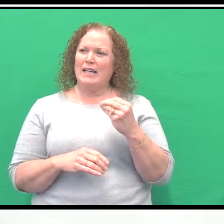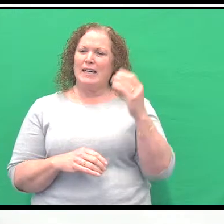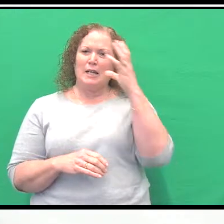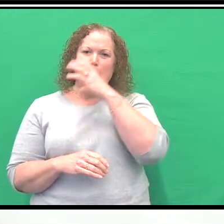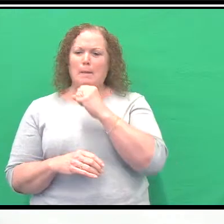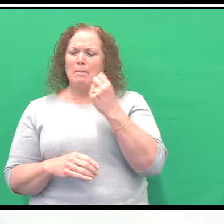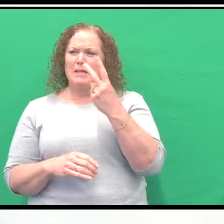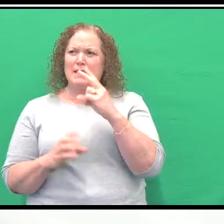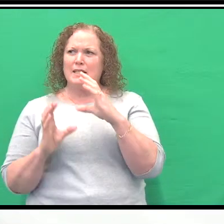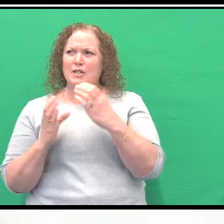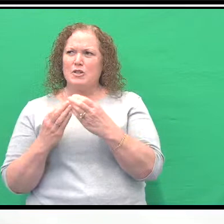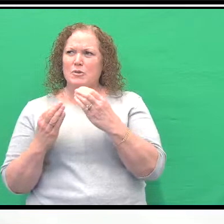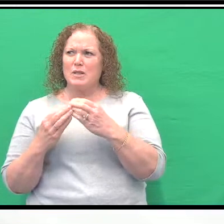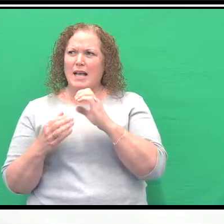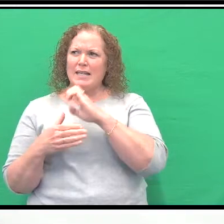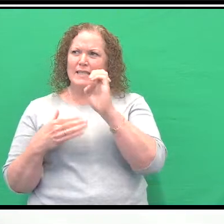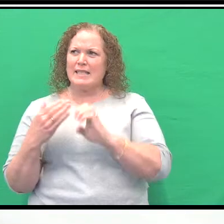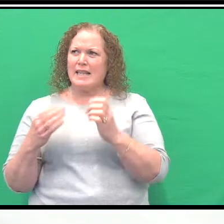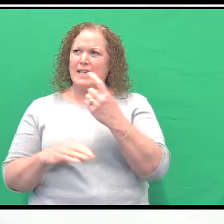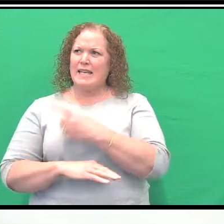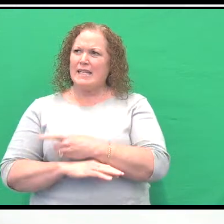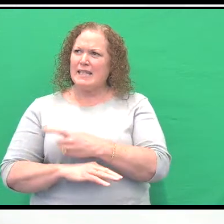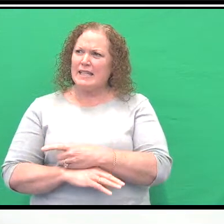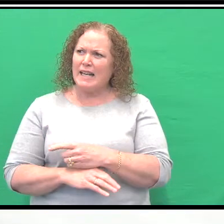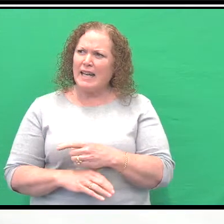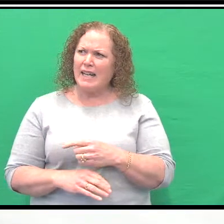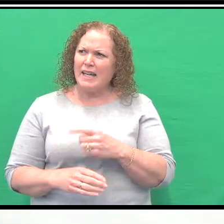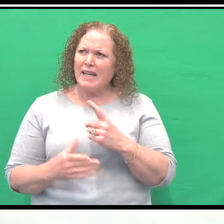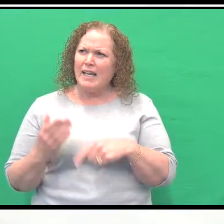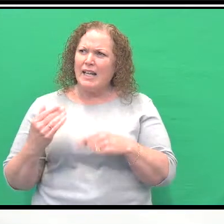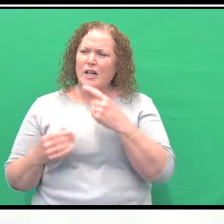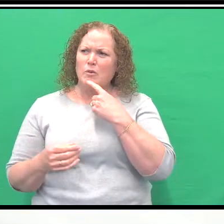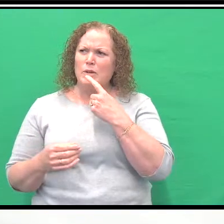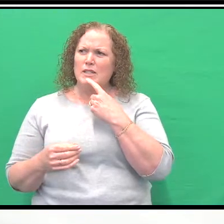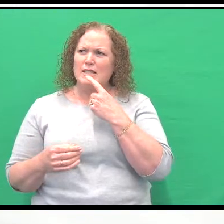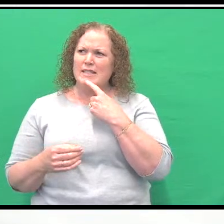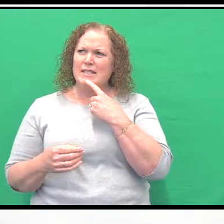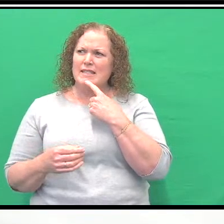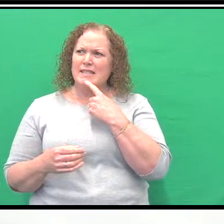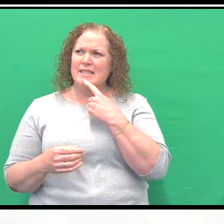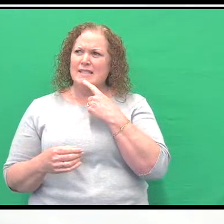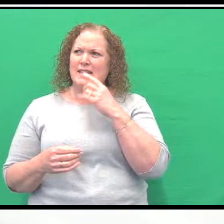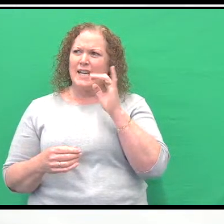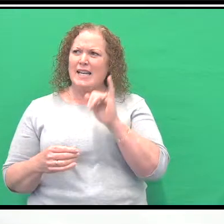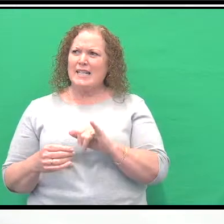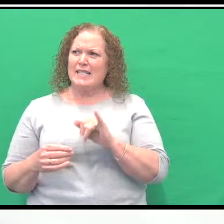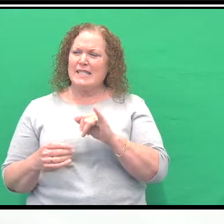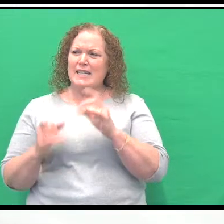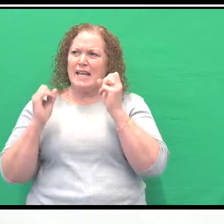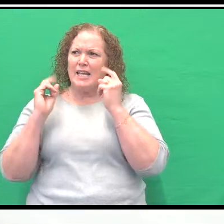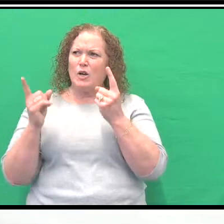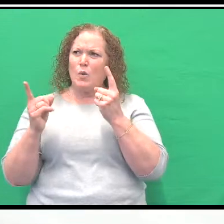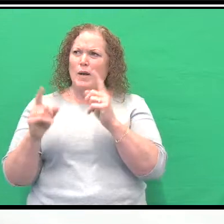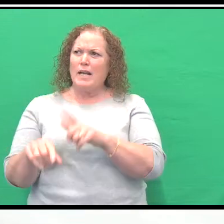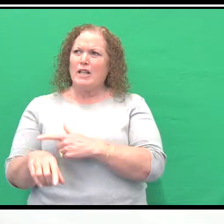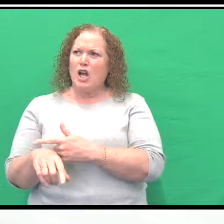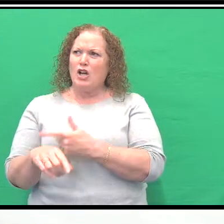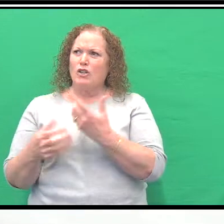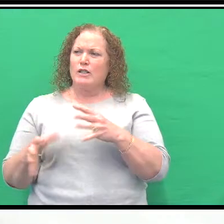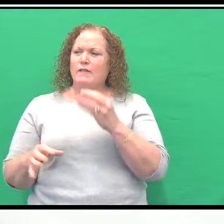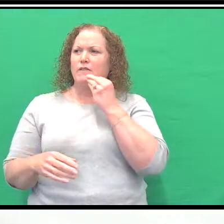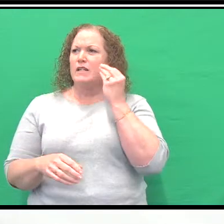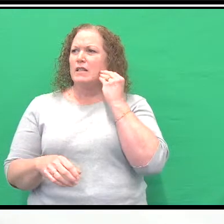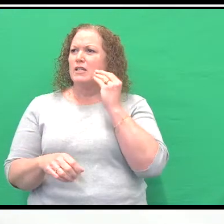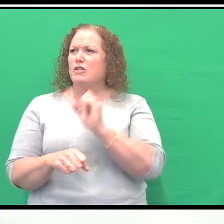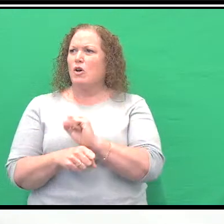students. And what she said, we would have to stay up an hour or two longer to complete the homework. I feel like, I know it's like a state law